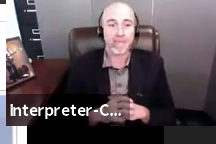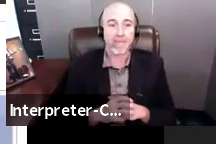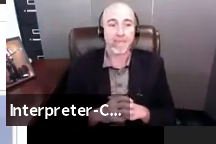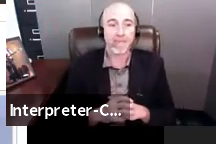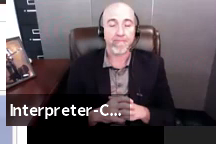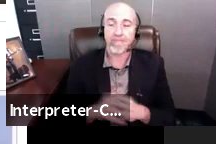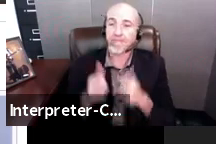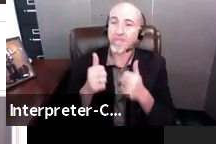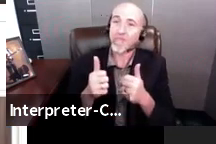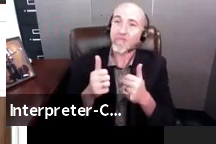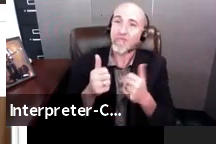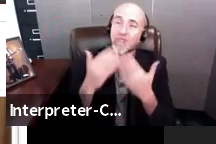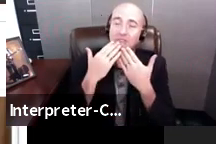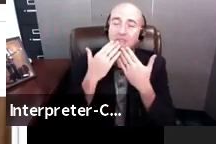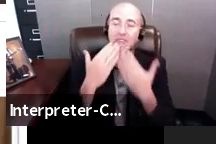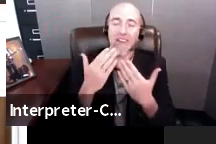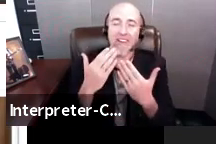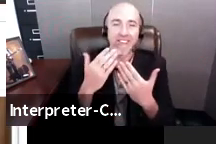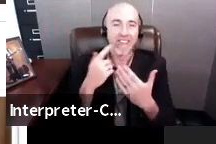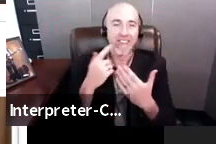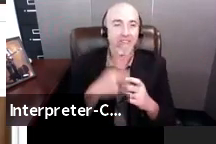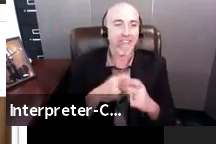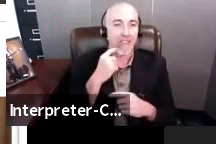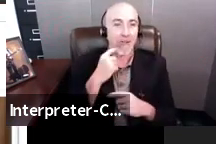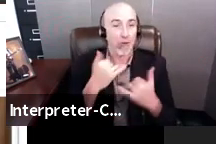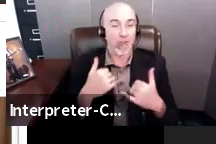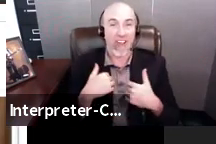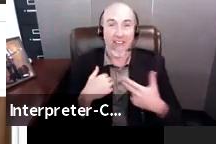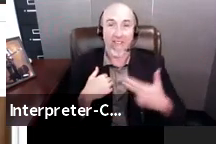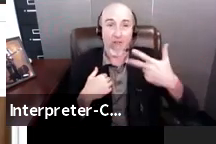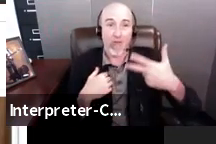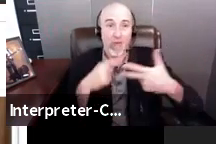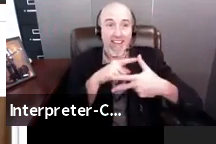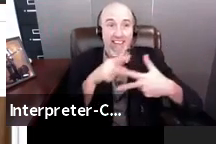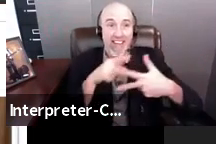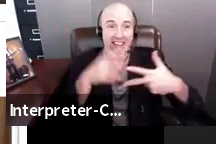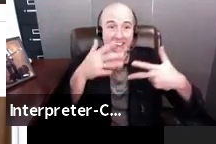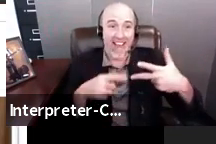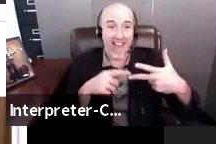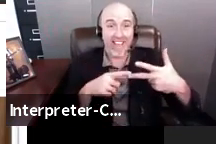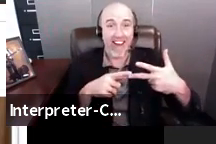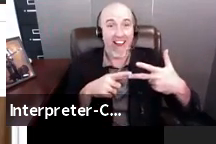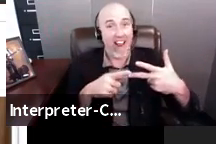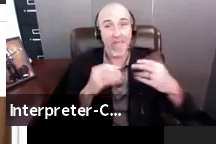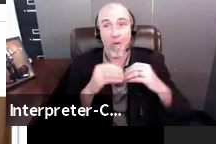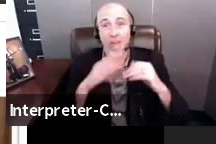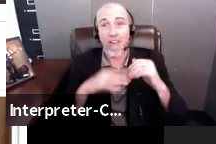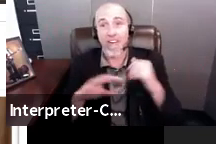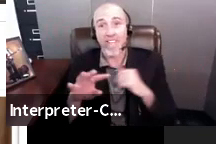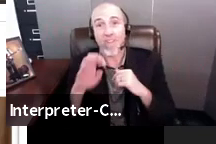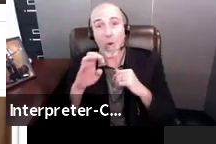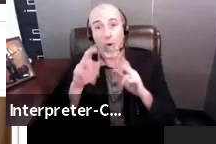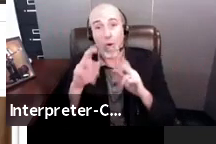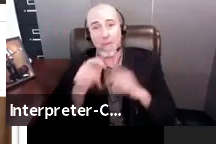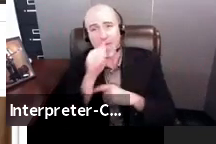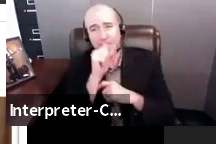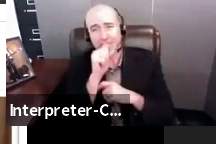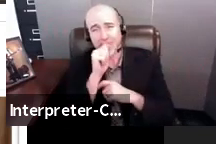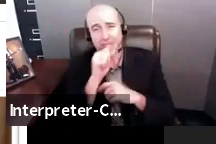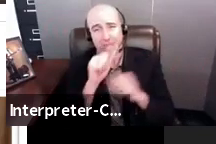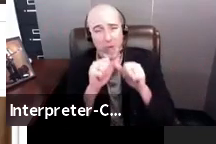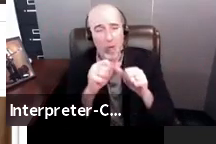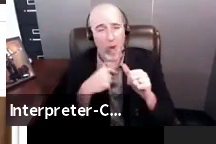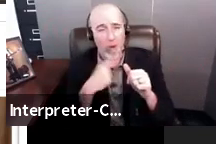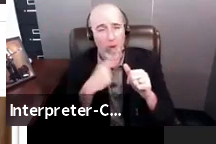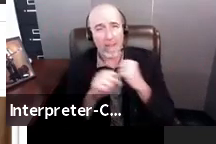All right, great to hear from San Antonio. We still have three cities left and over 400 members of the audience hanging in there with us as we run a